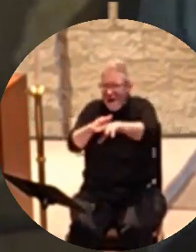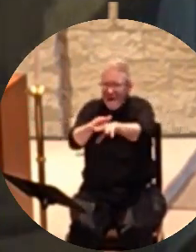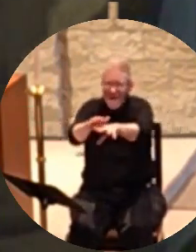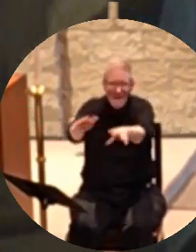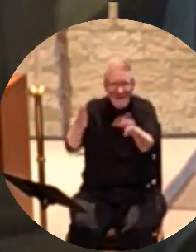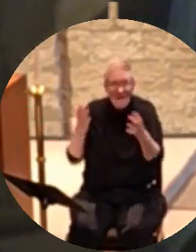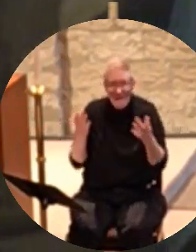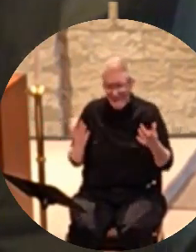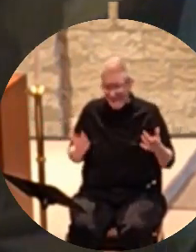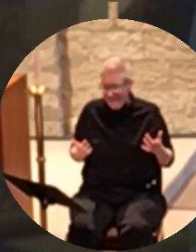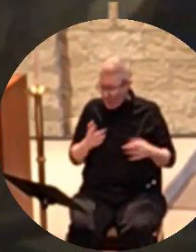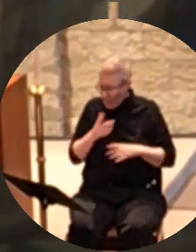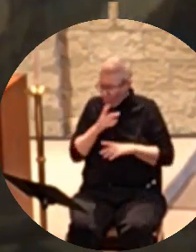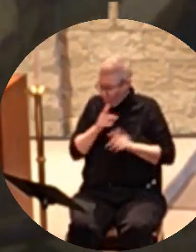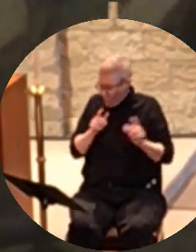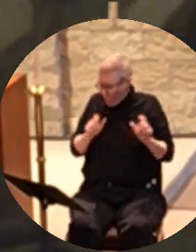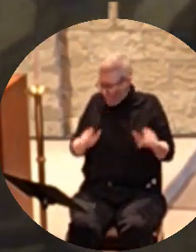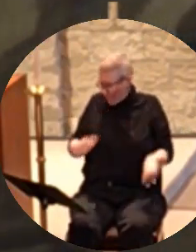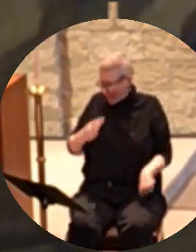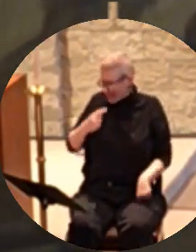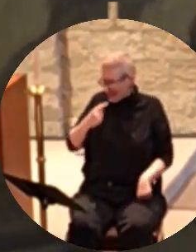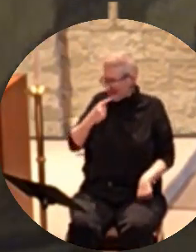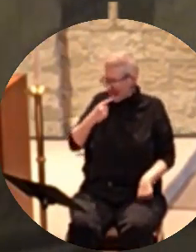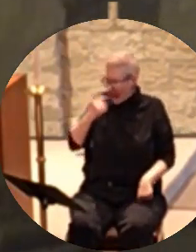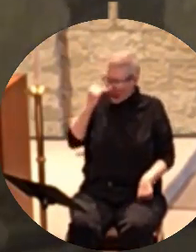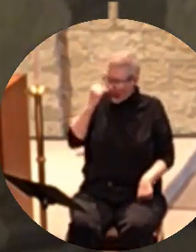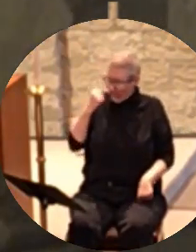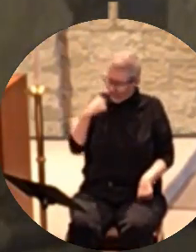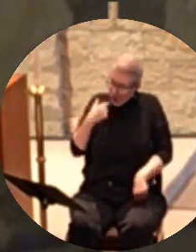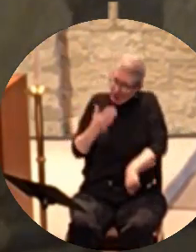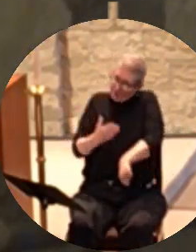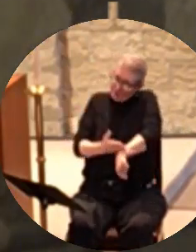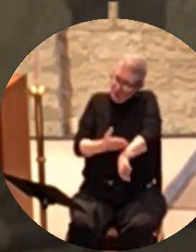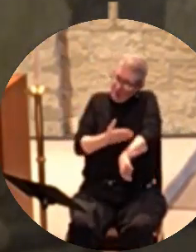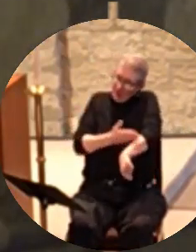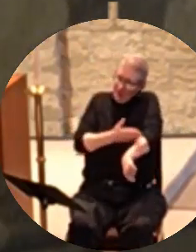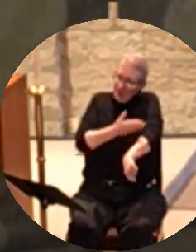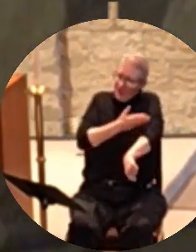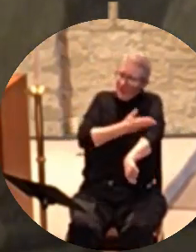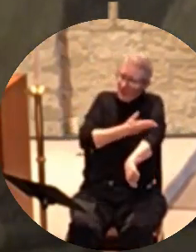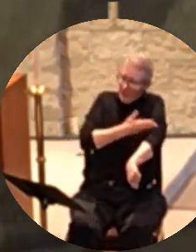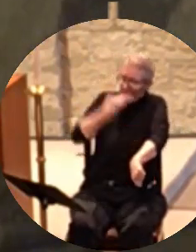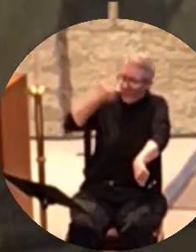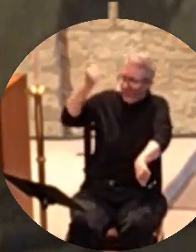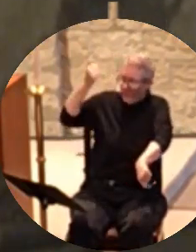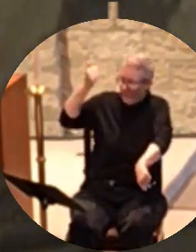Who can say if I've been changed for the better?